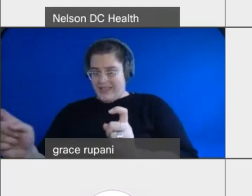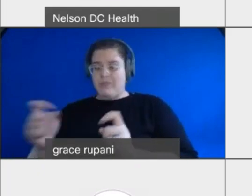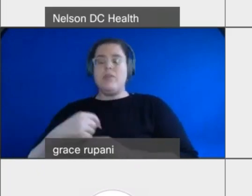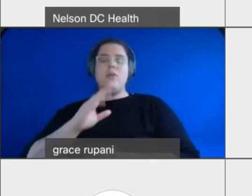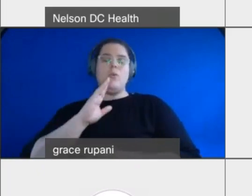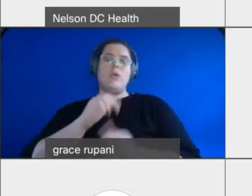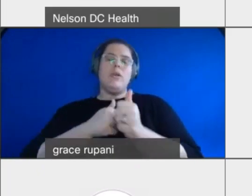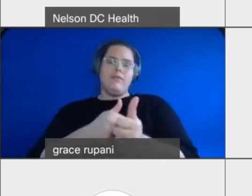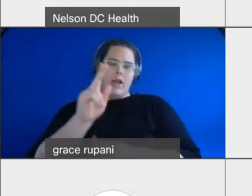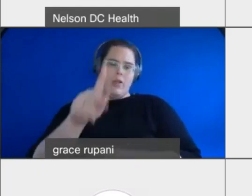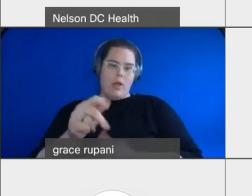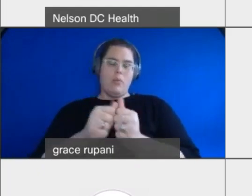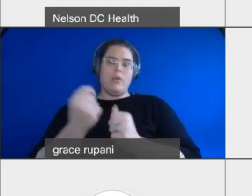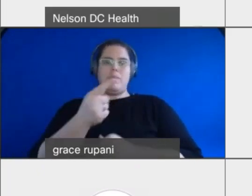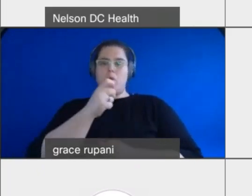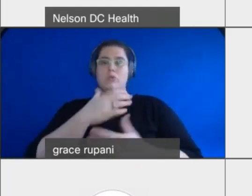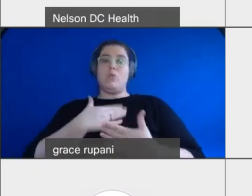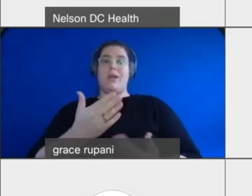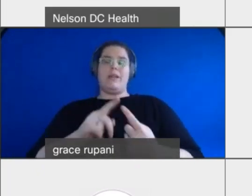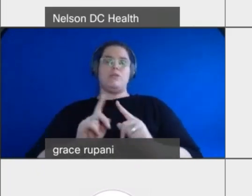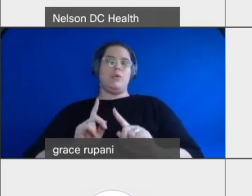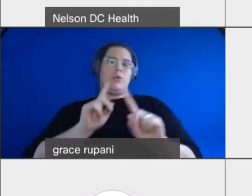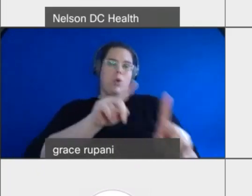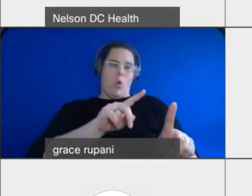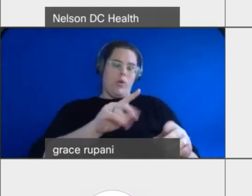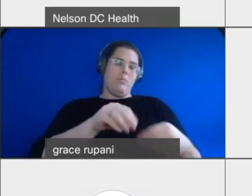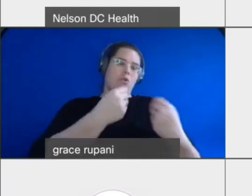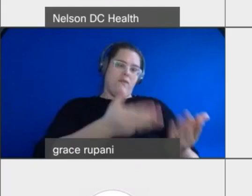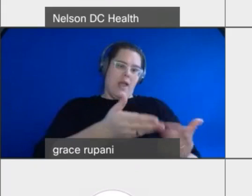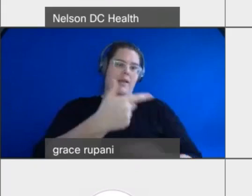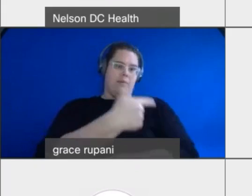to their location. And I expect as we get down to